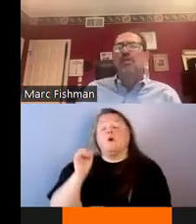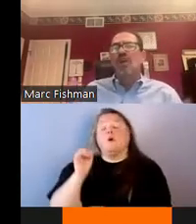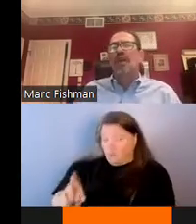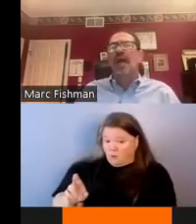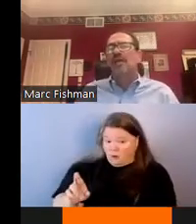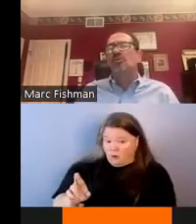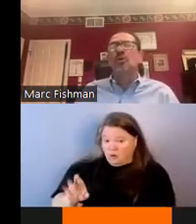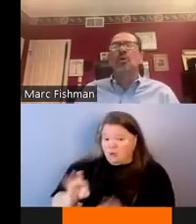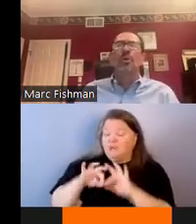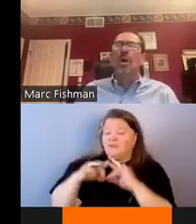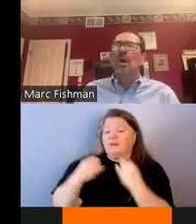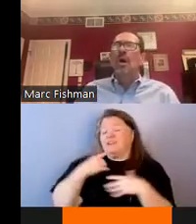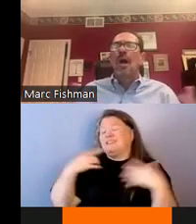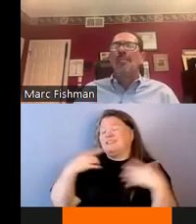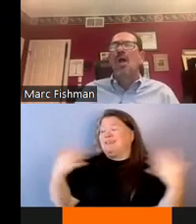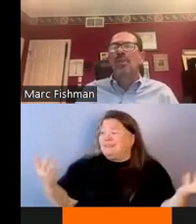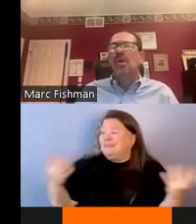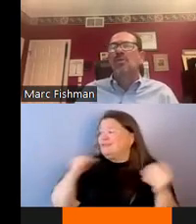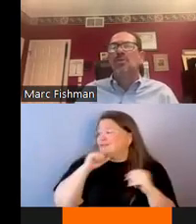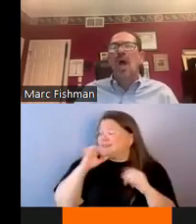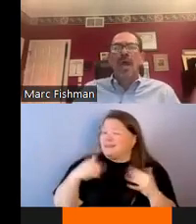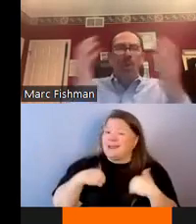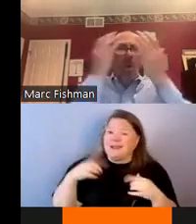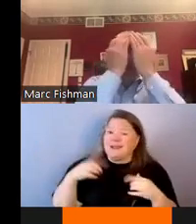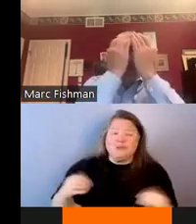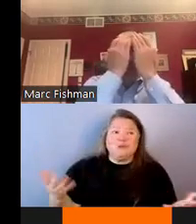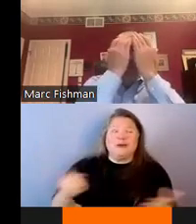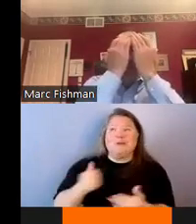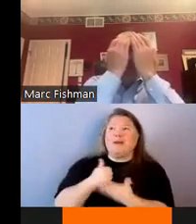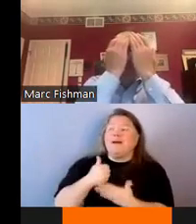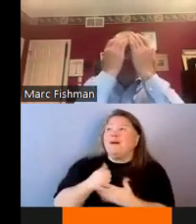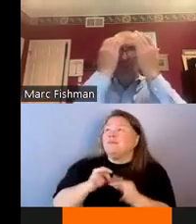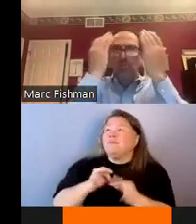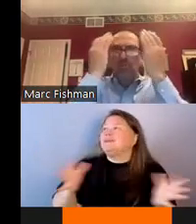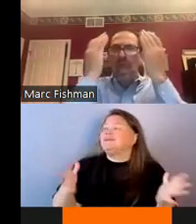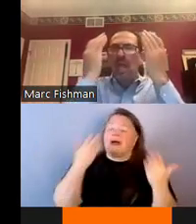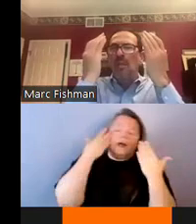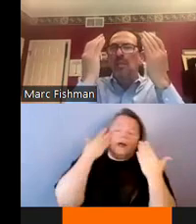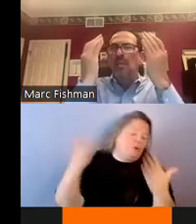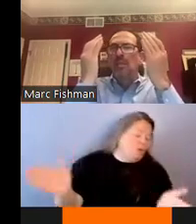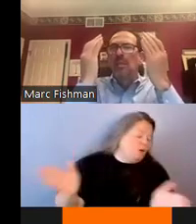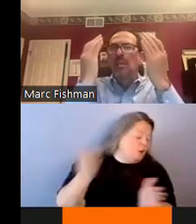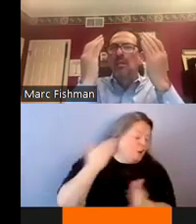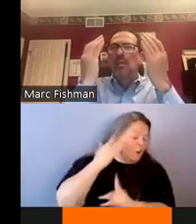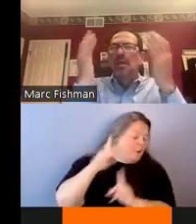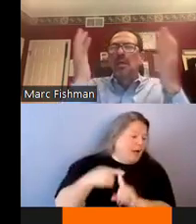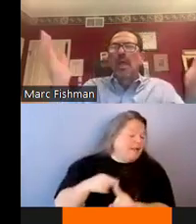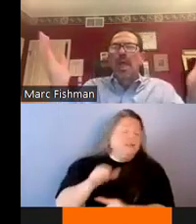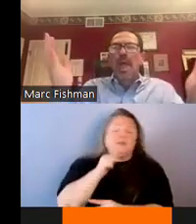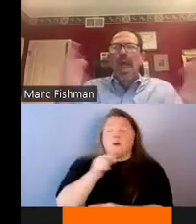other hand, there's nothing I can do. I'm helpless. I don't want to know about it. Don't ask, don't tell.